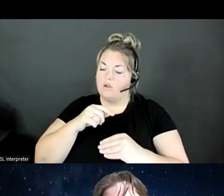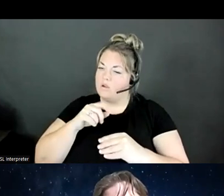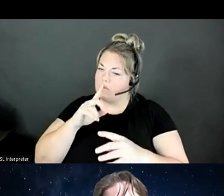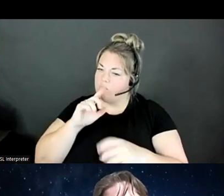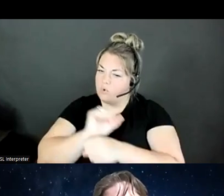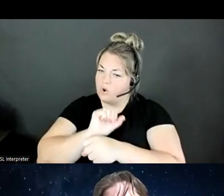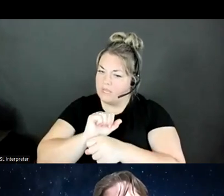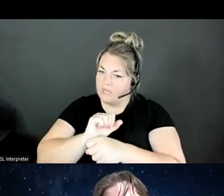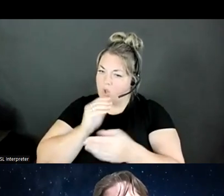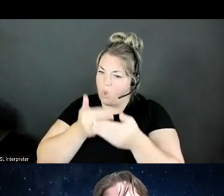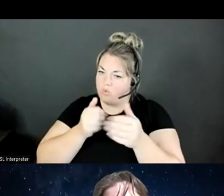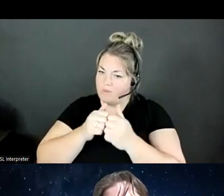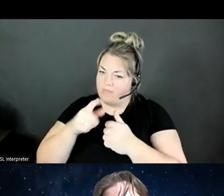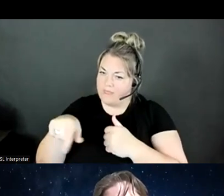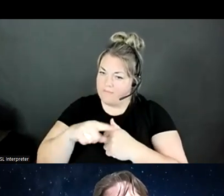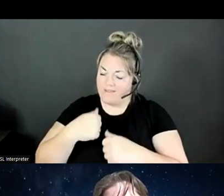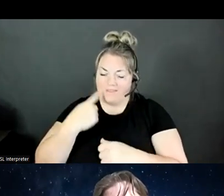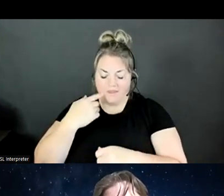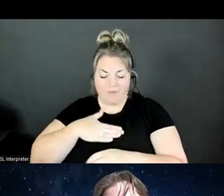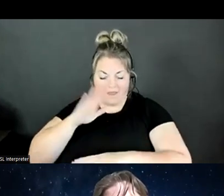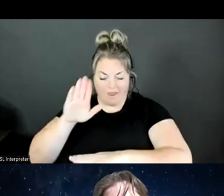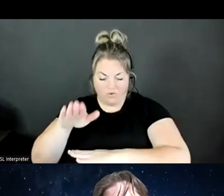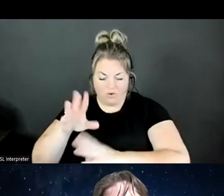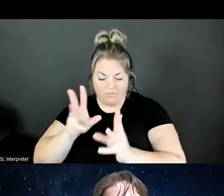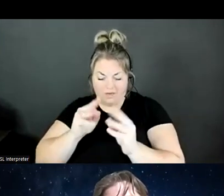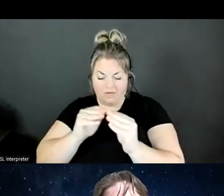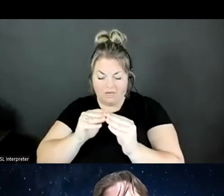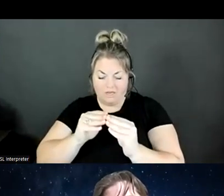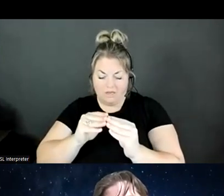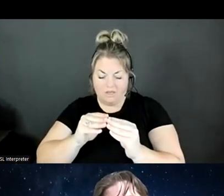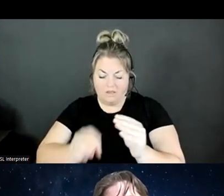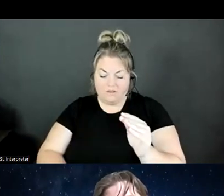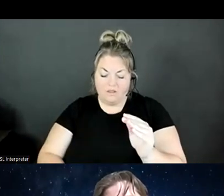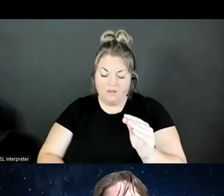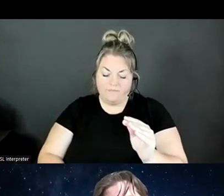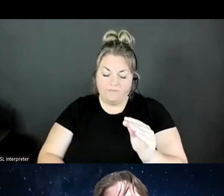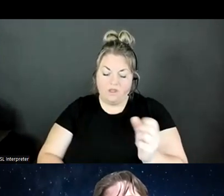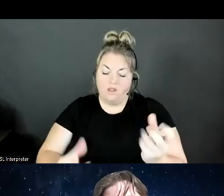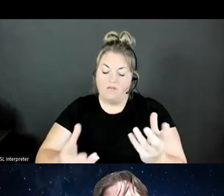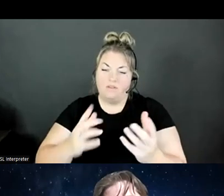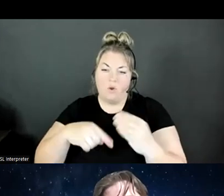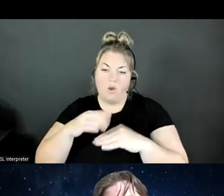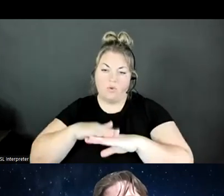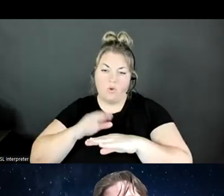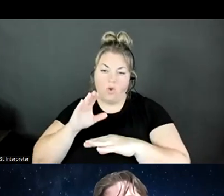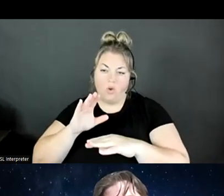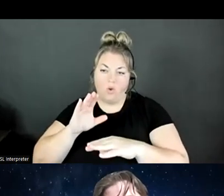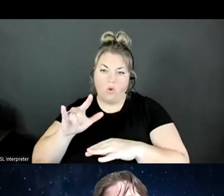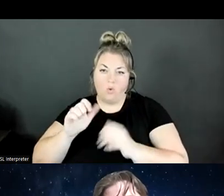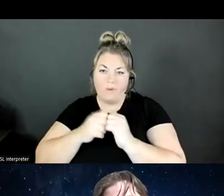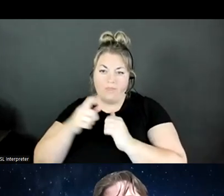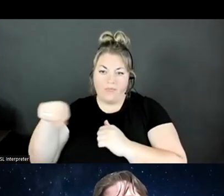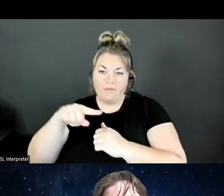I think my afternoon is a meeting on, a lot of us on the call with HCPF, talking about their new